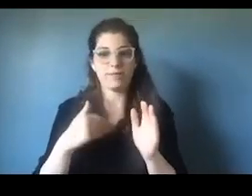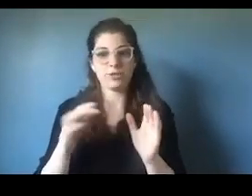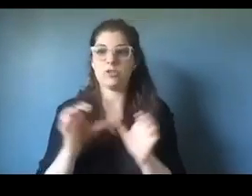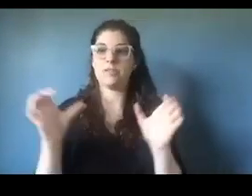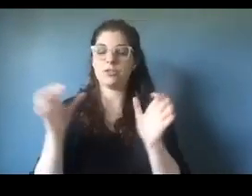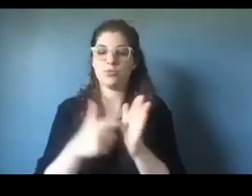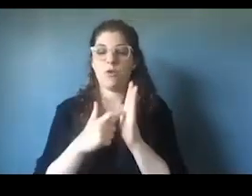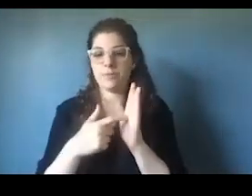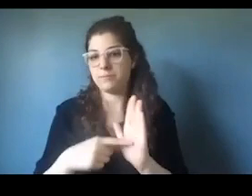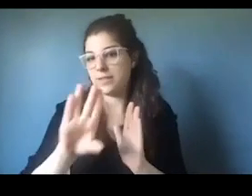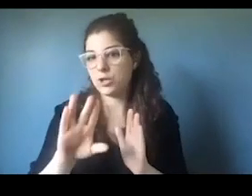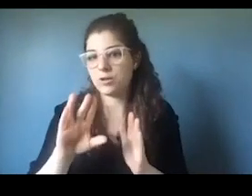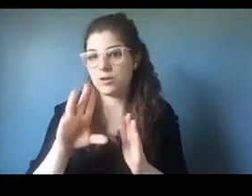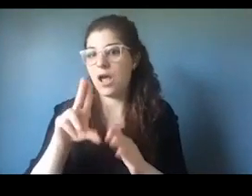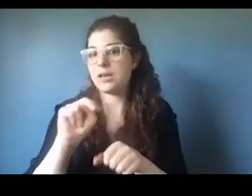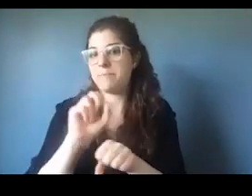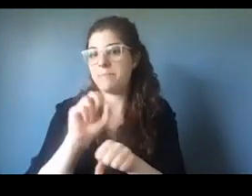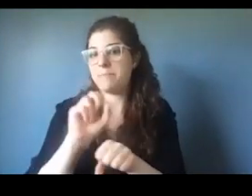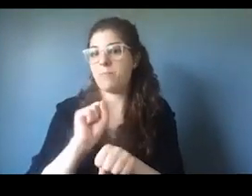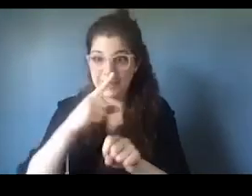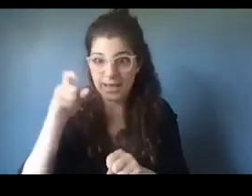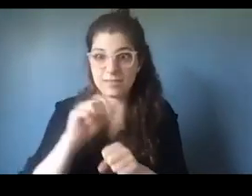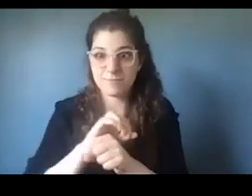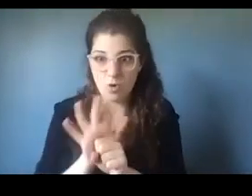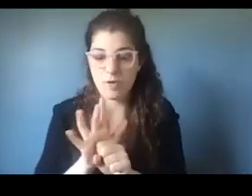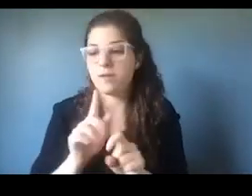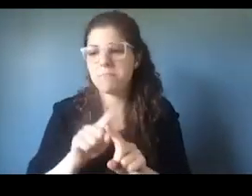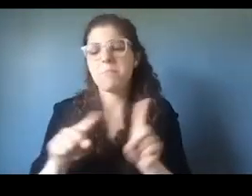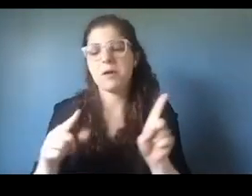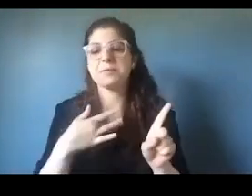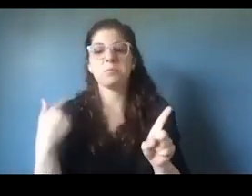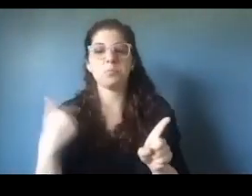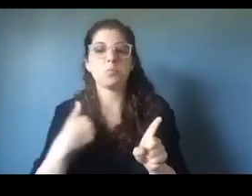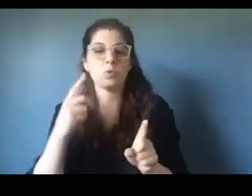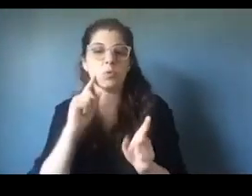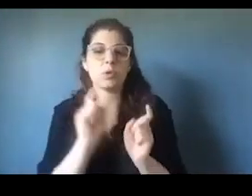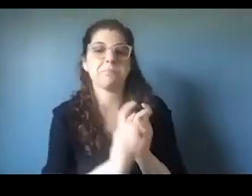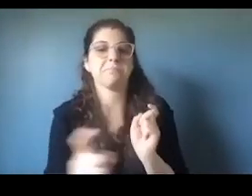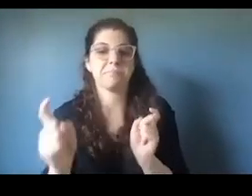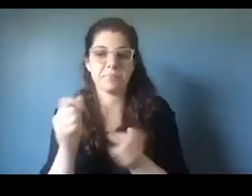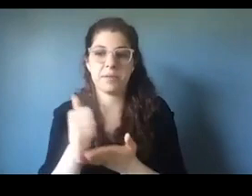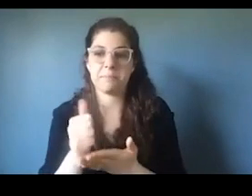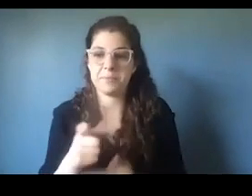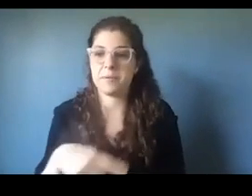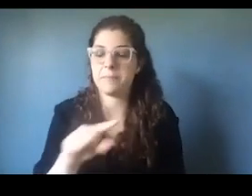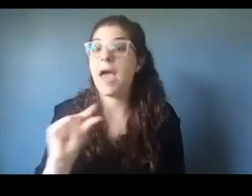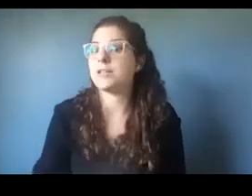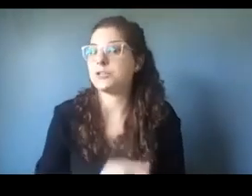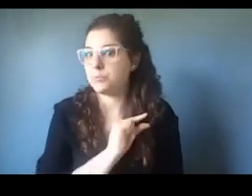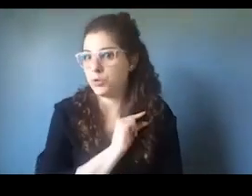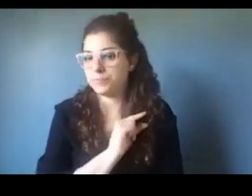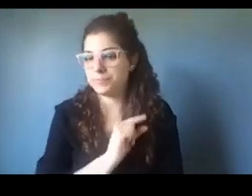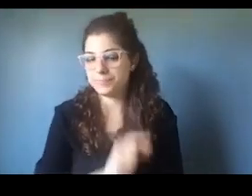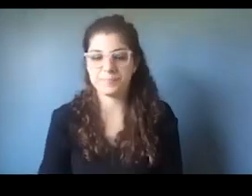unemployment is really a result of the COVID crisis. But in principle, people in those categories are now eligible in a way that they haven't been